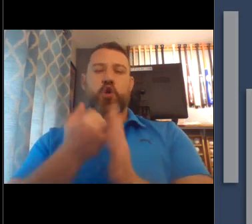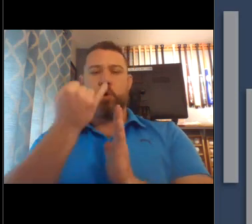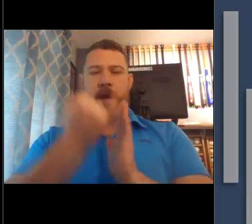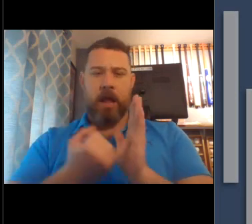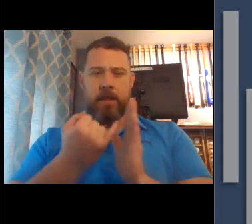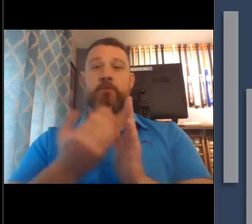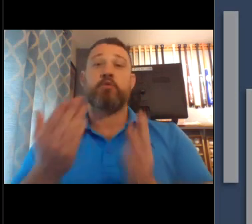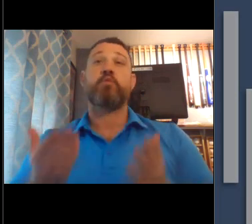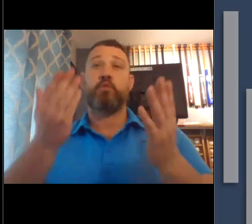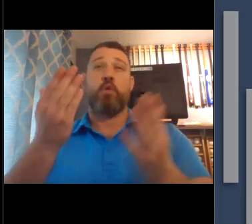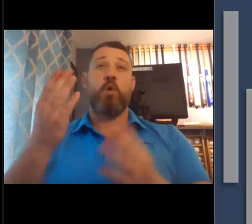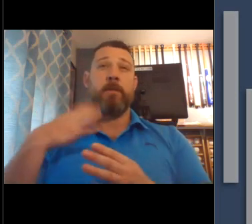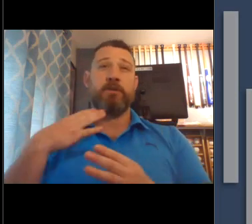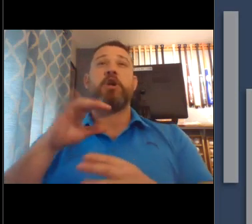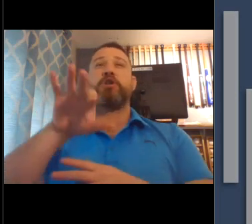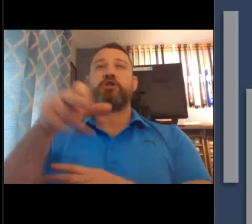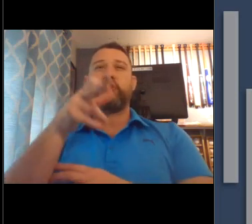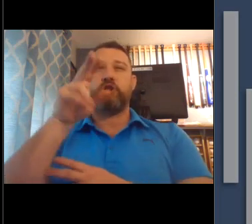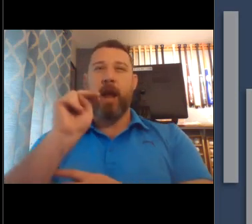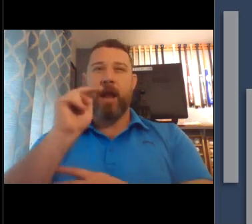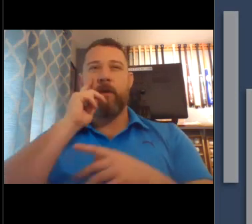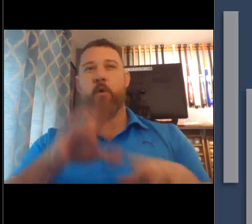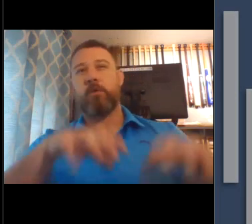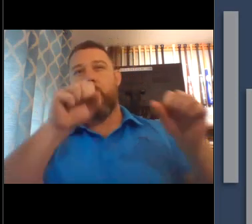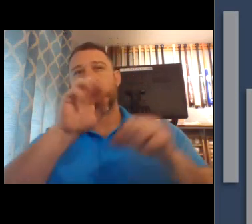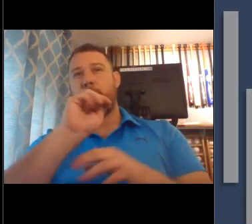in January and for adoption in March.